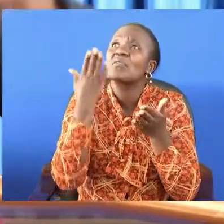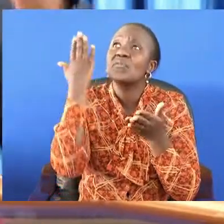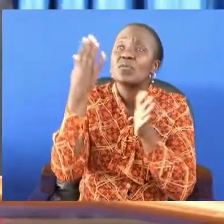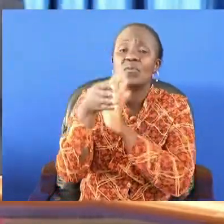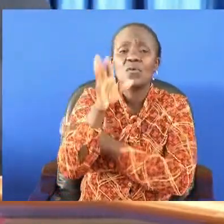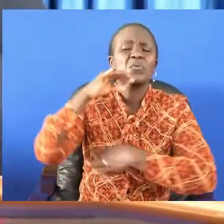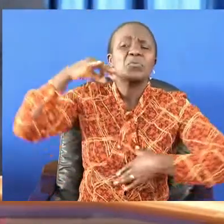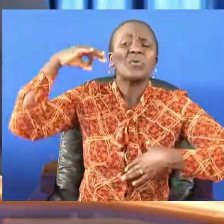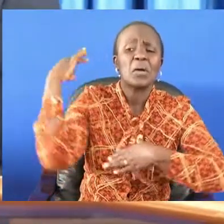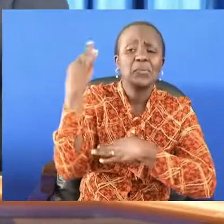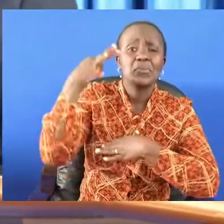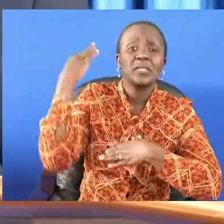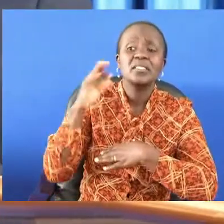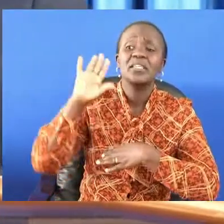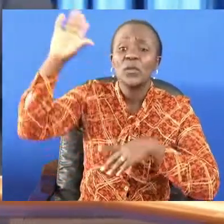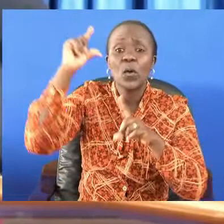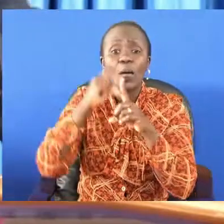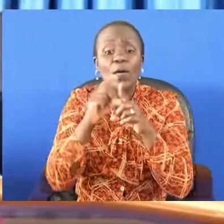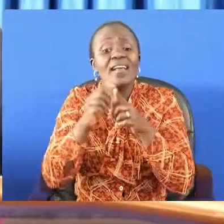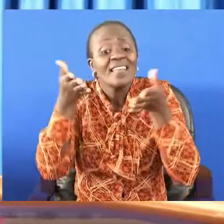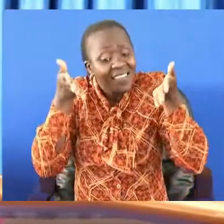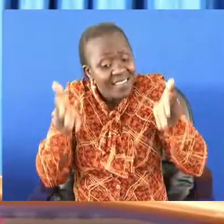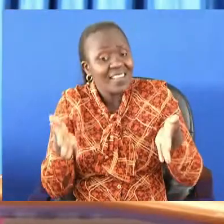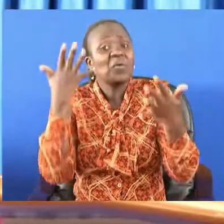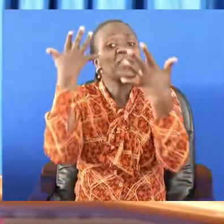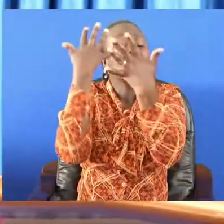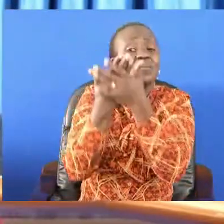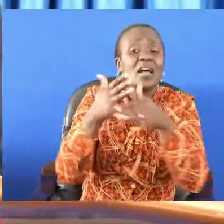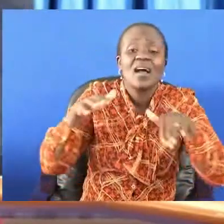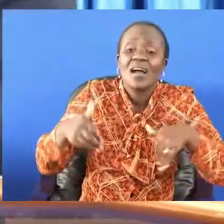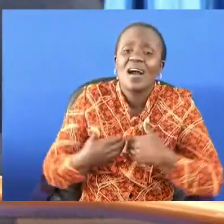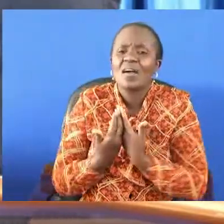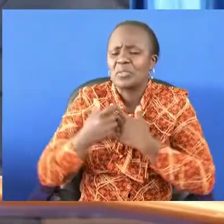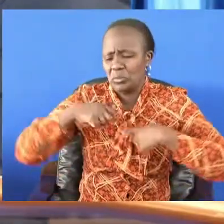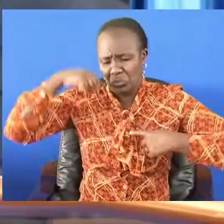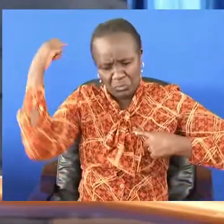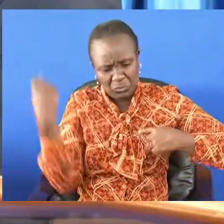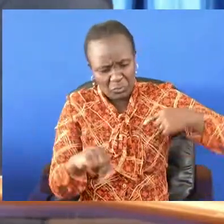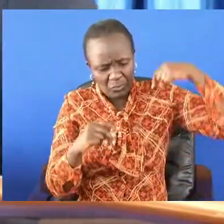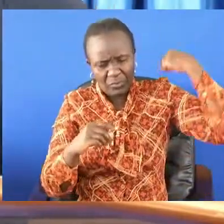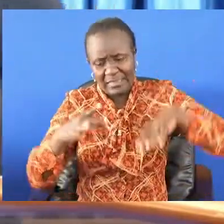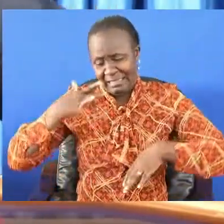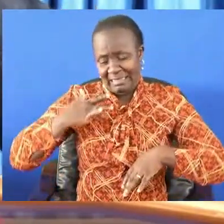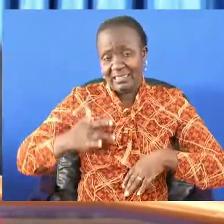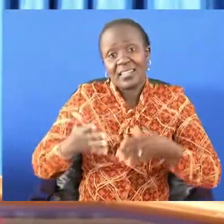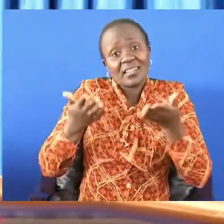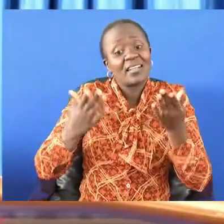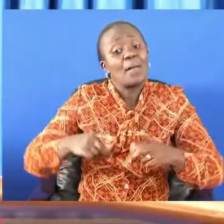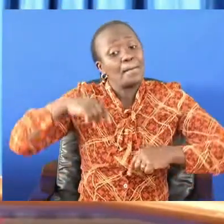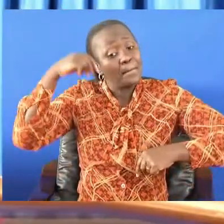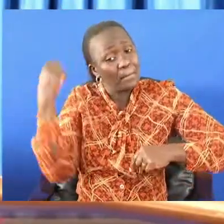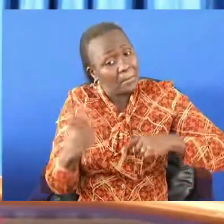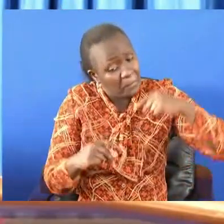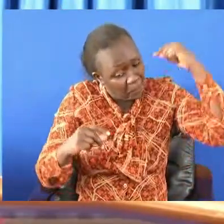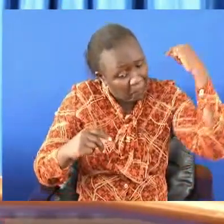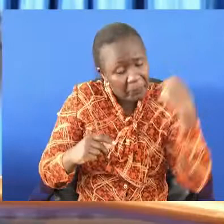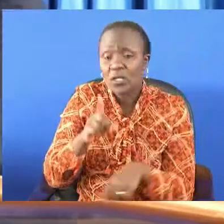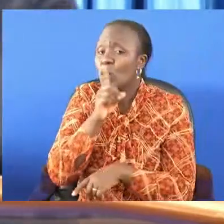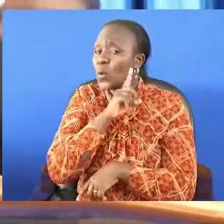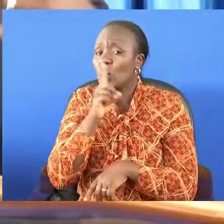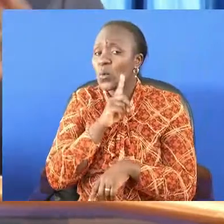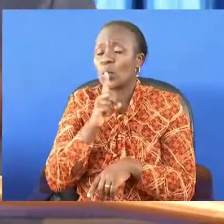are preaching your word. And here we are, having been stripped naked, having been beaten up, having